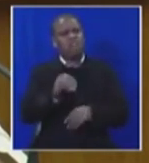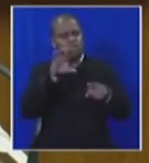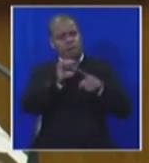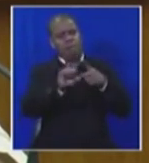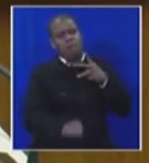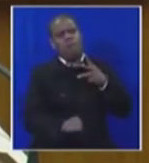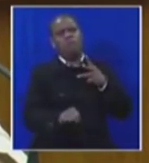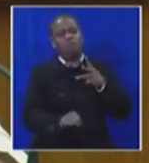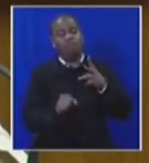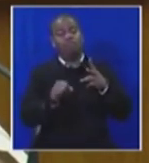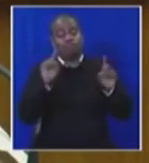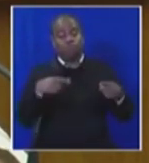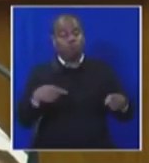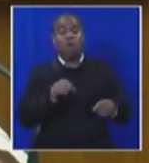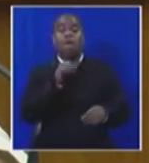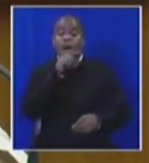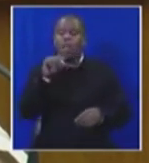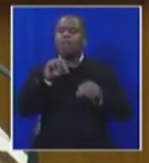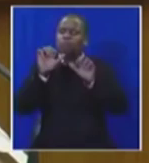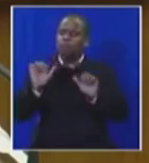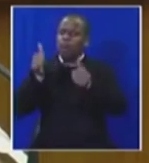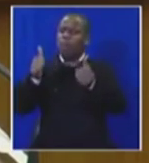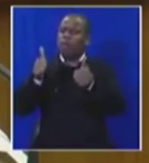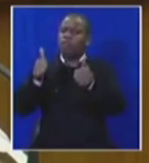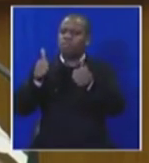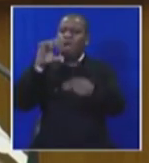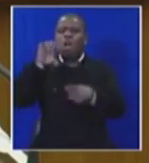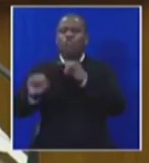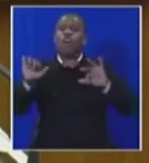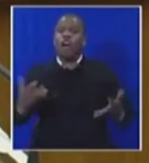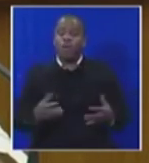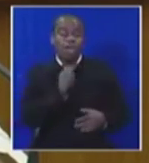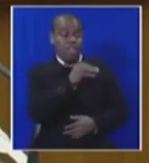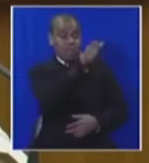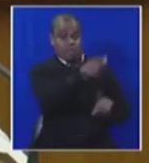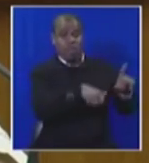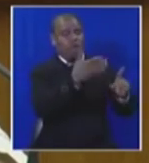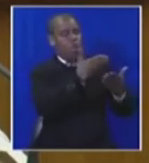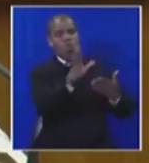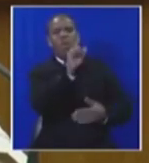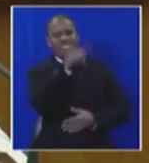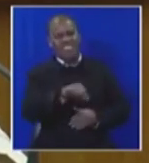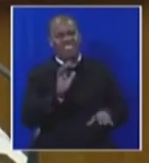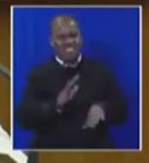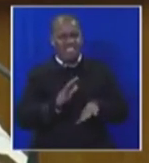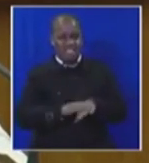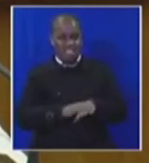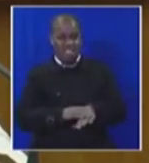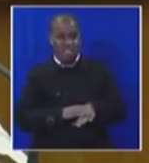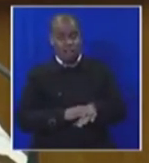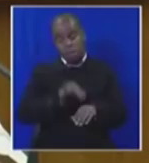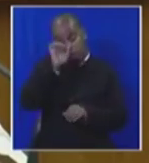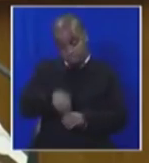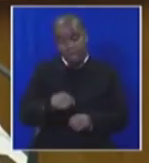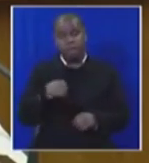not only when President Zuma is gone, but the whole of the ANC. Fellow young people, there is no Messiah that will bring change to the ANC. Not